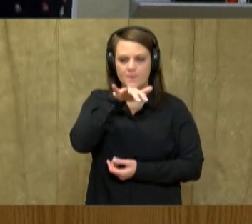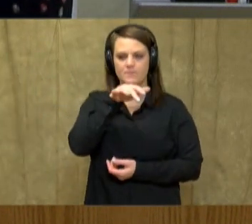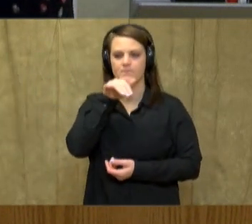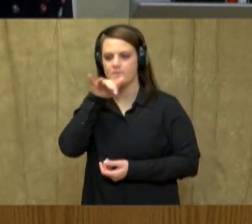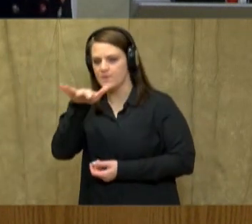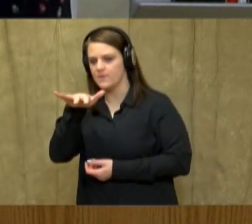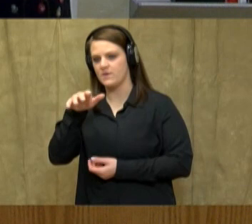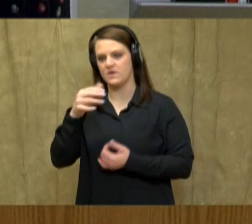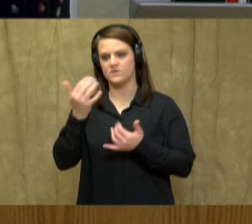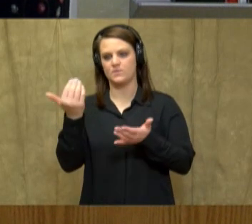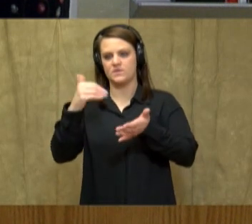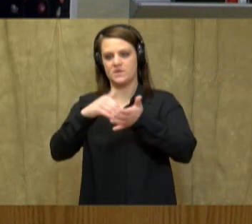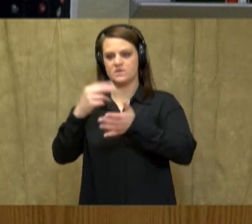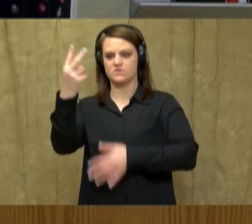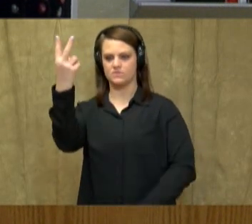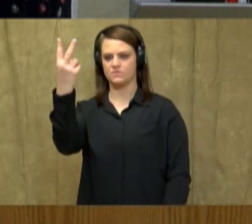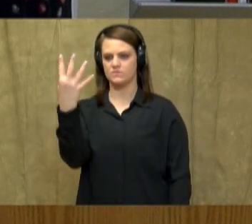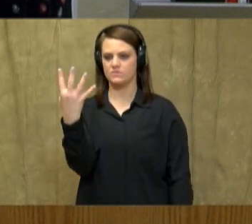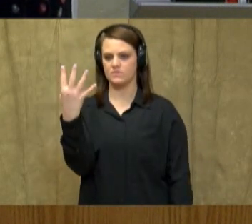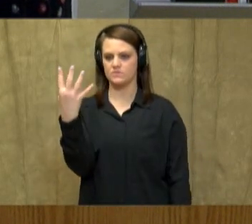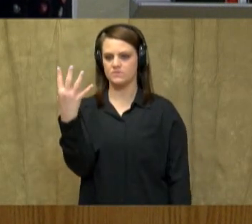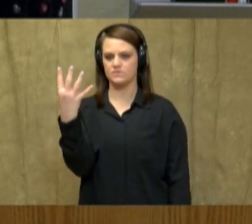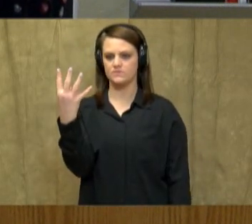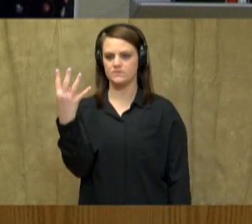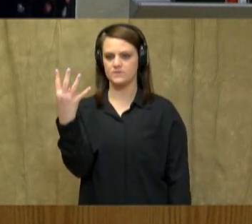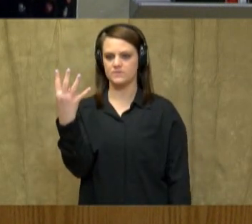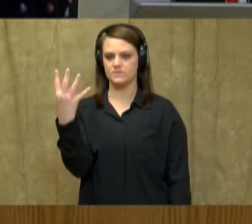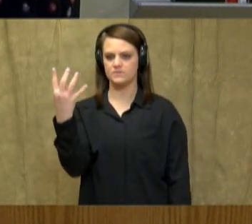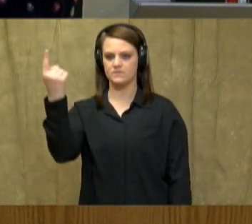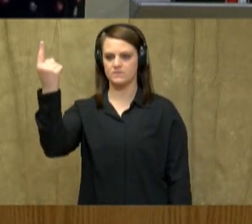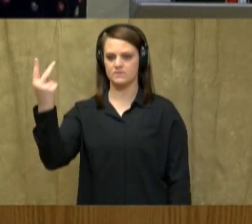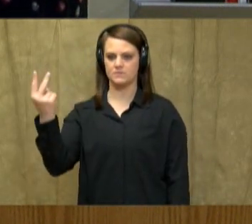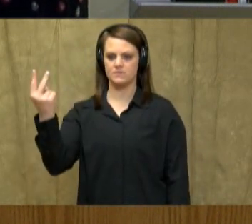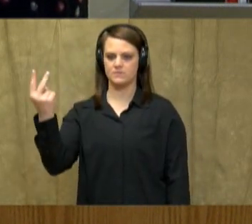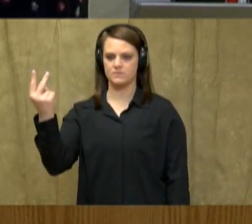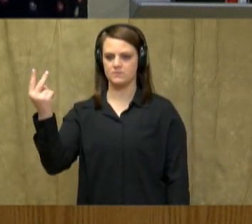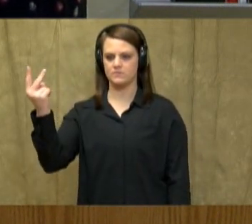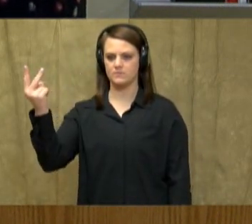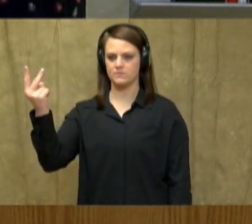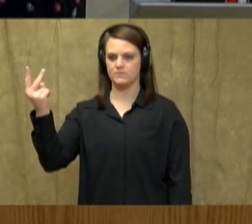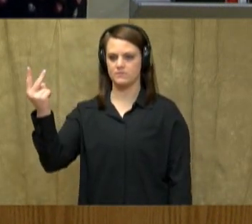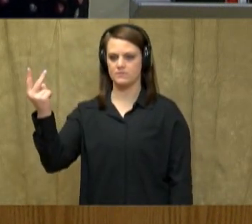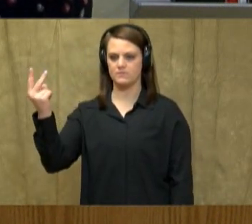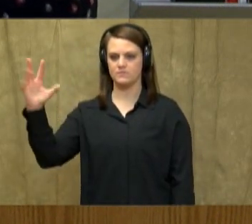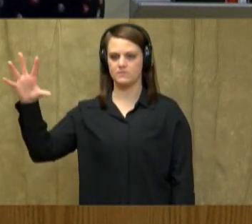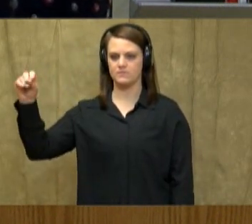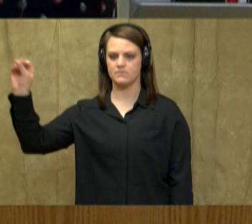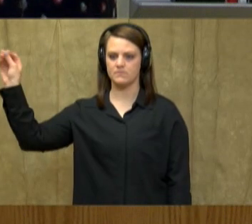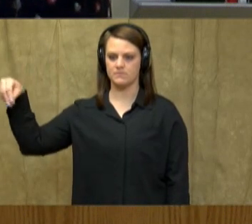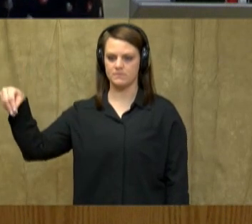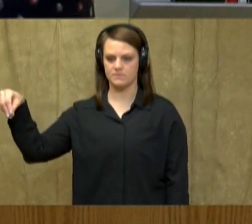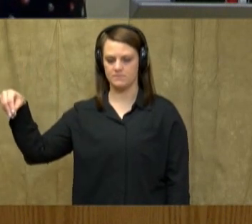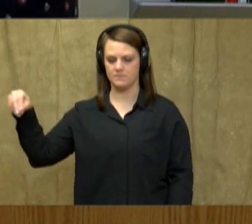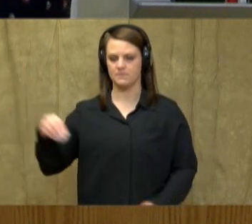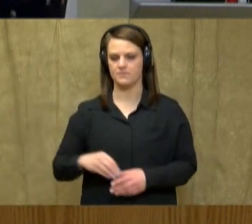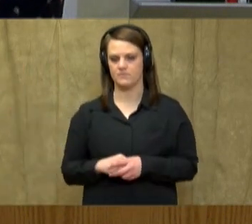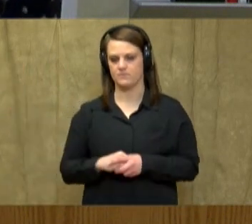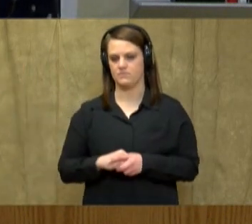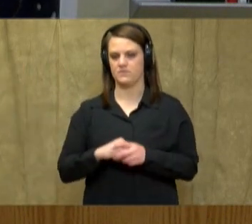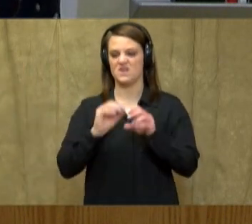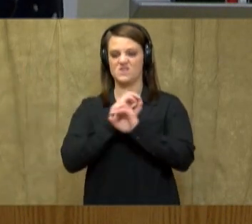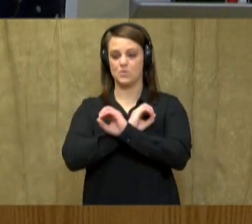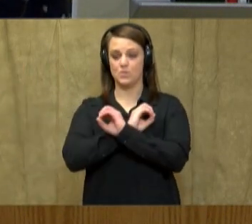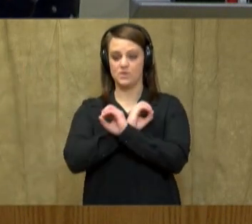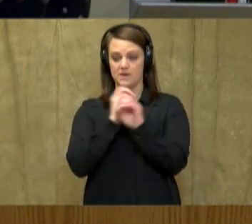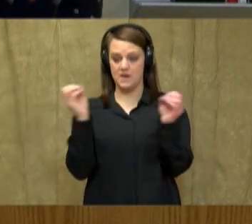was moderate. So again, 2 out of 4, 1/2, 50%. None